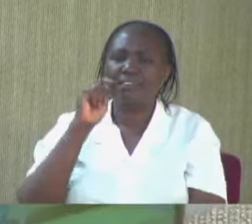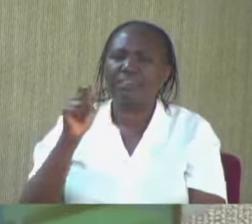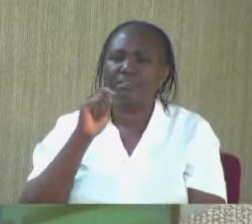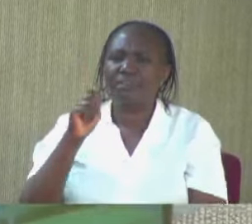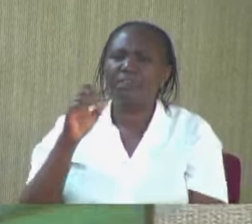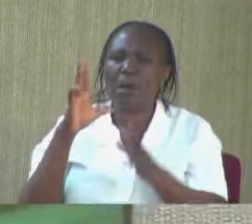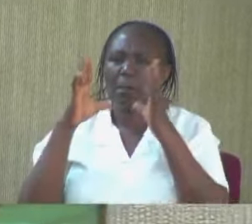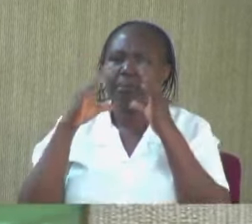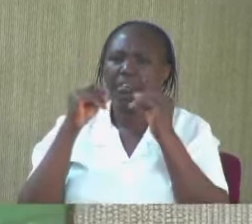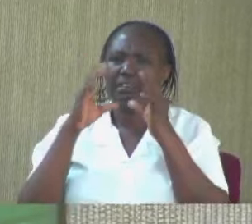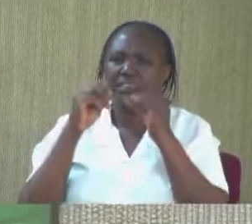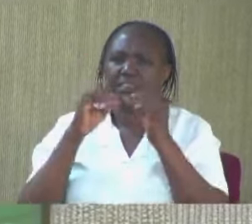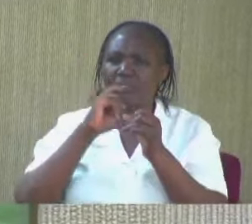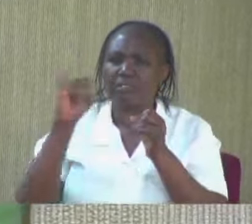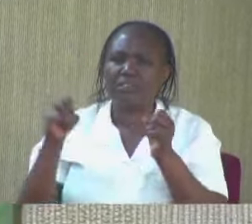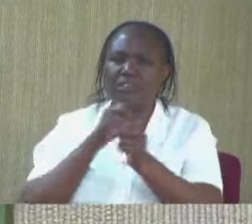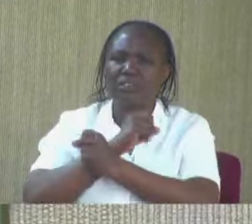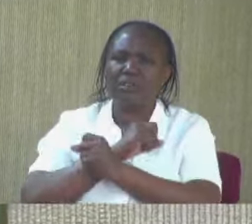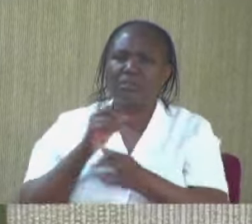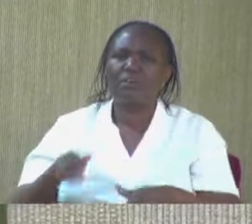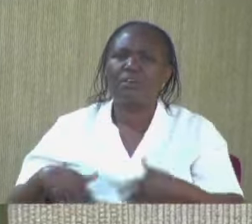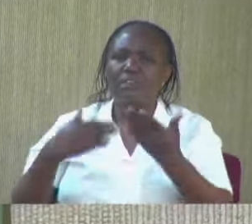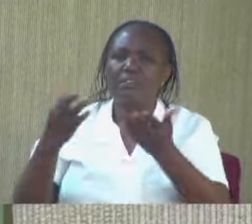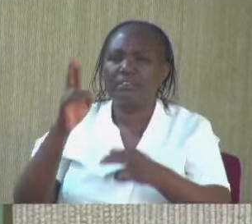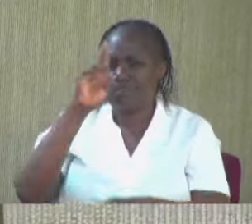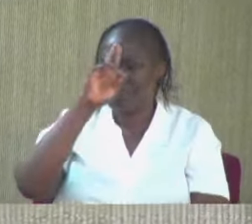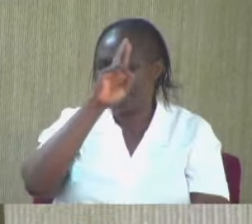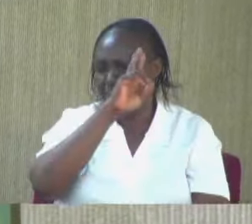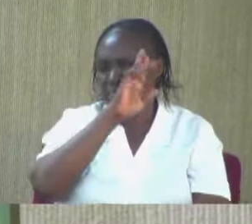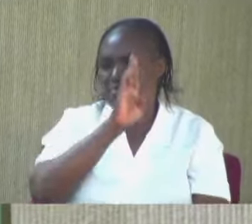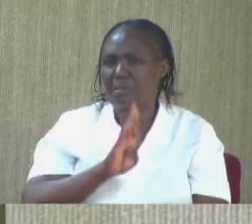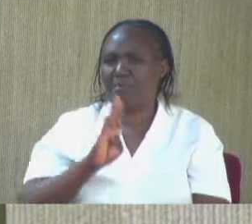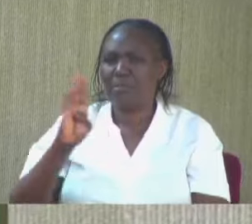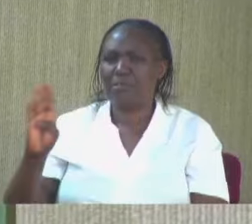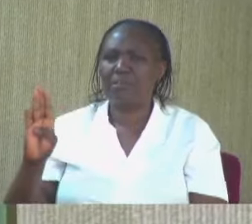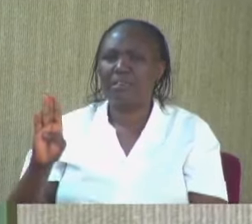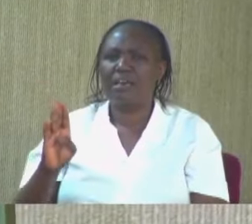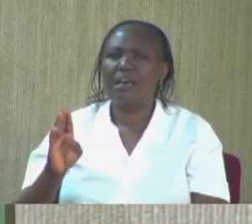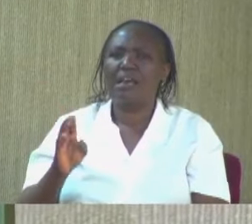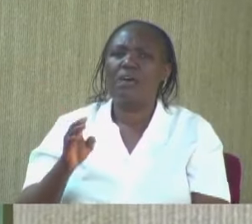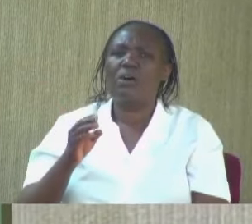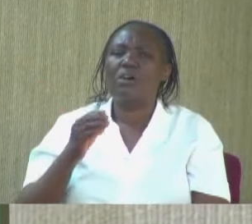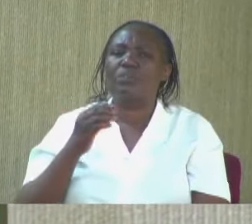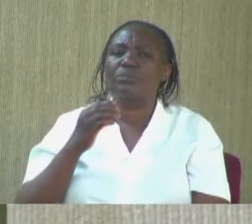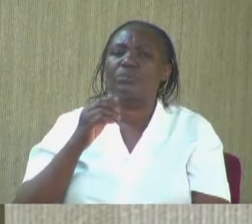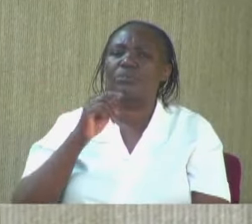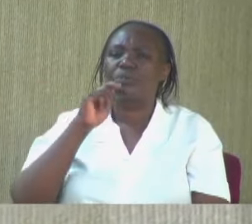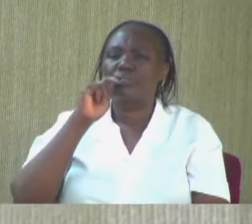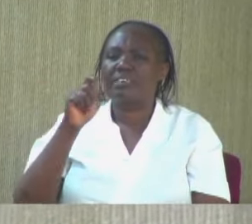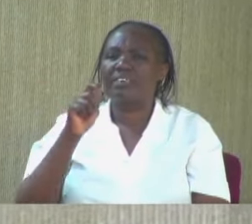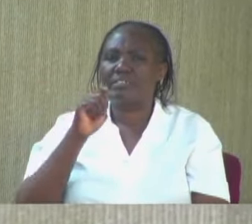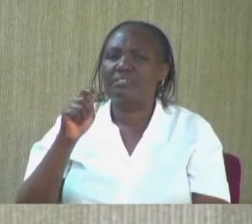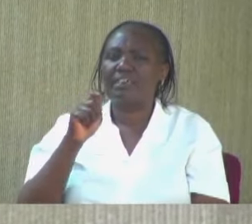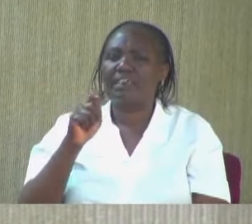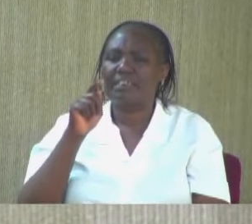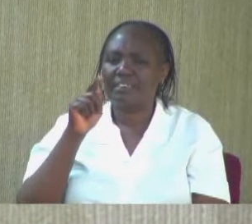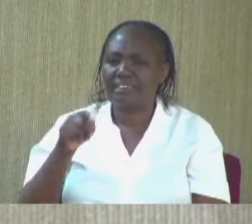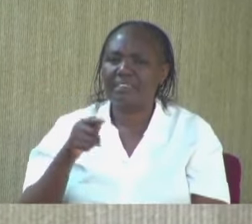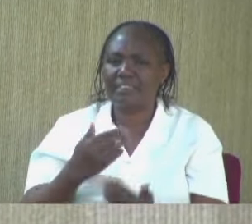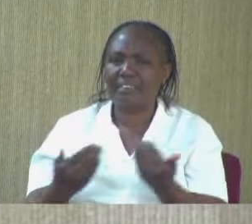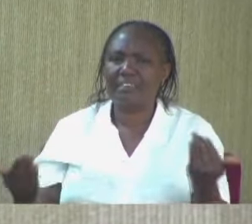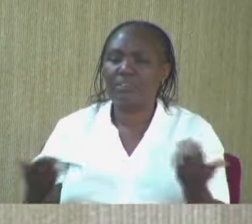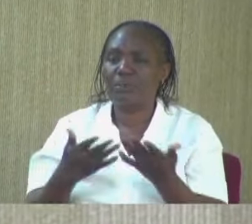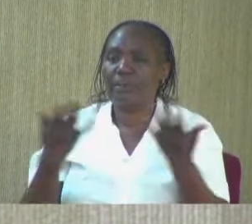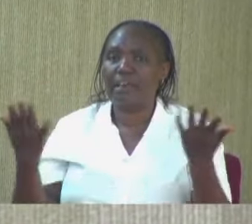John were not given to the Romans or the Babylonians. He was supposed to testify of these things in the